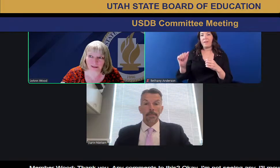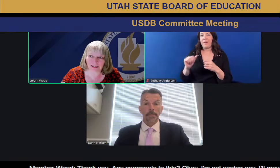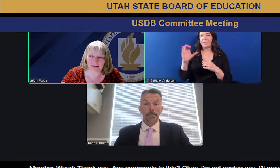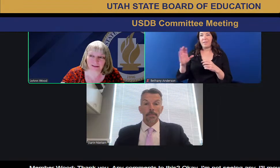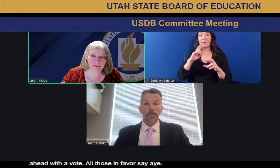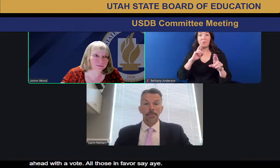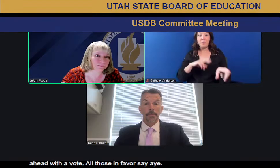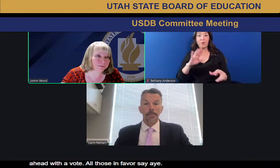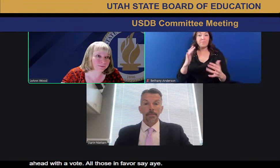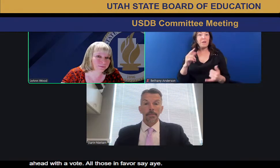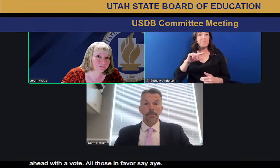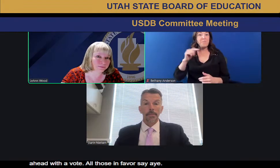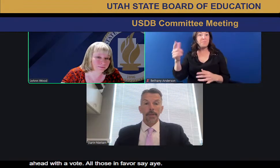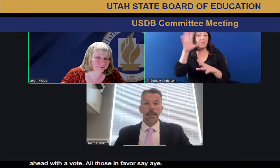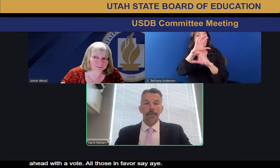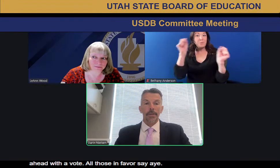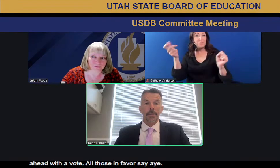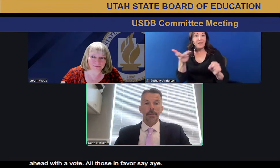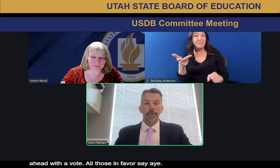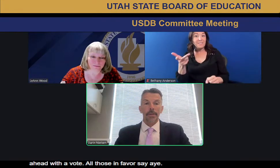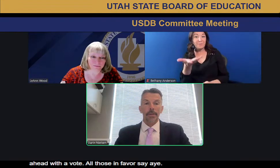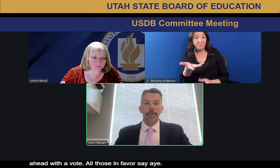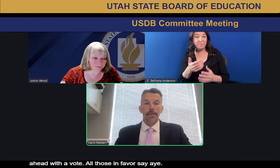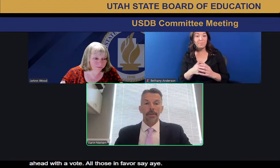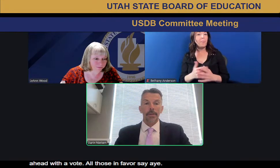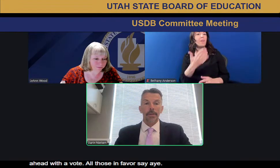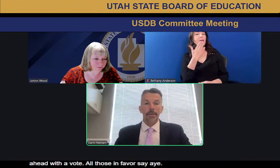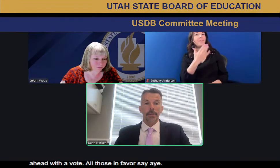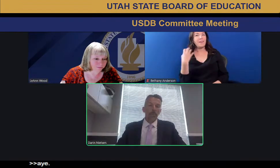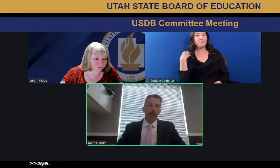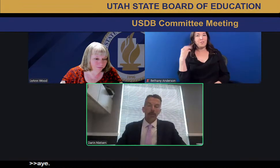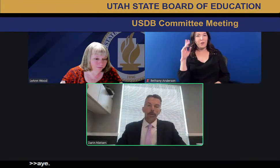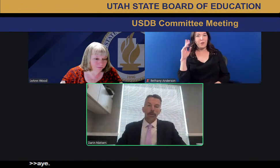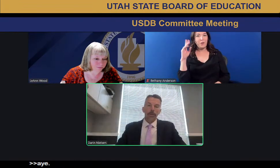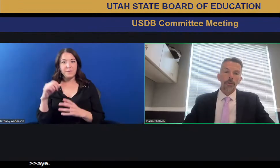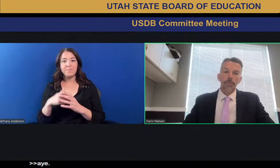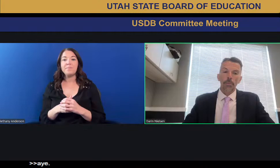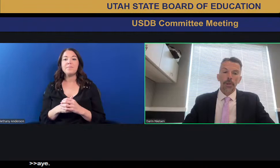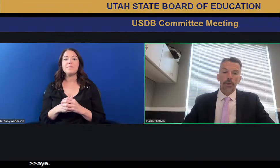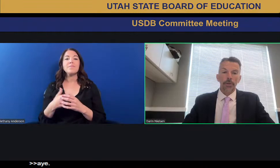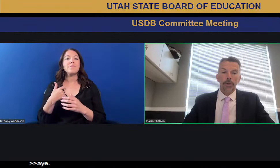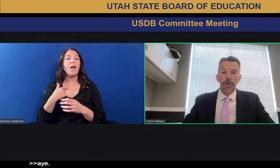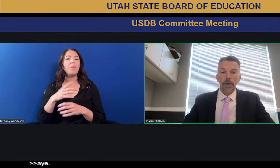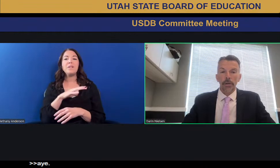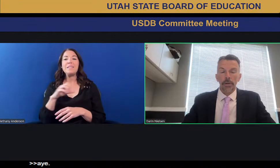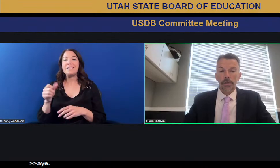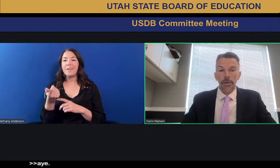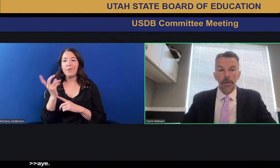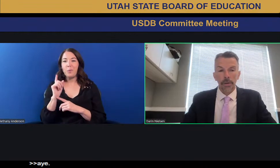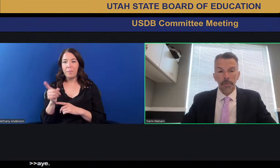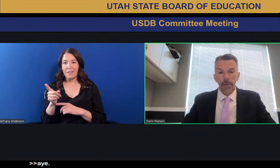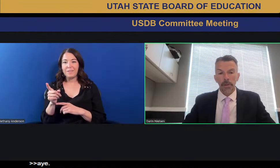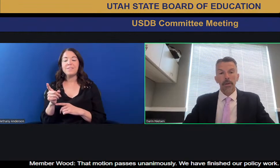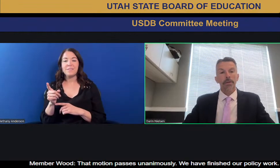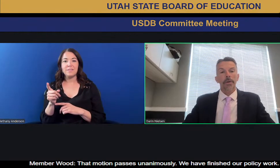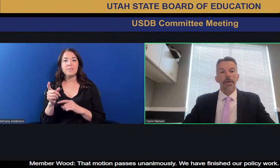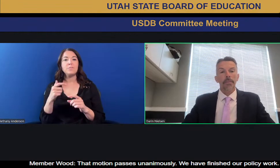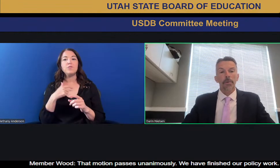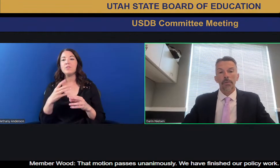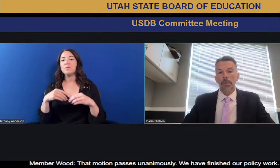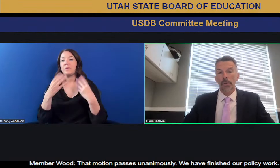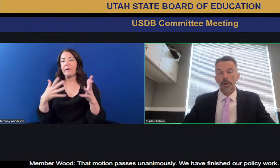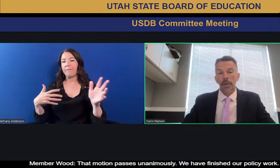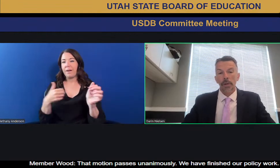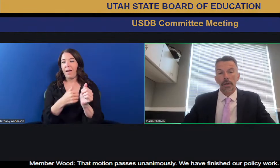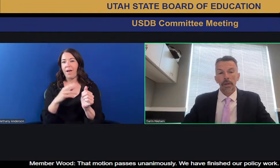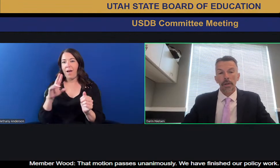our superintendencies. Yeah, thank you, Chair Wood. I'm going to take just a few minutes to start out and give an update on another item